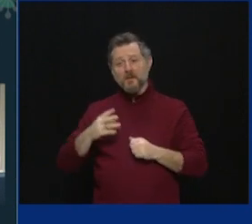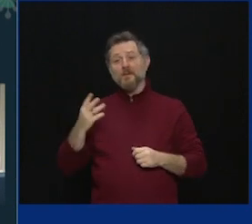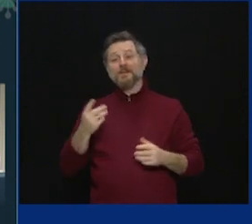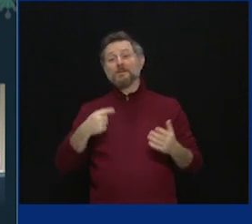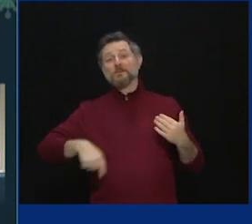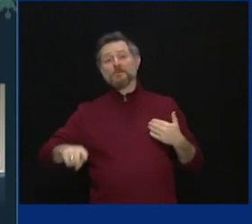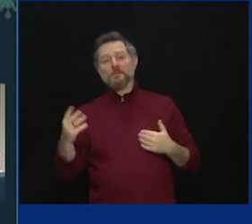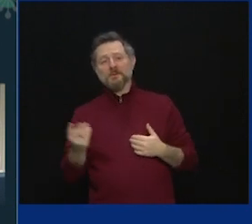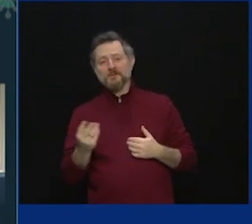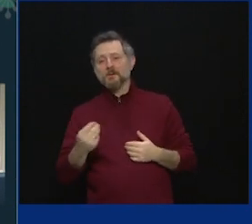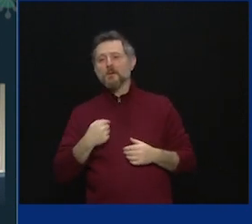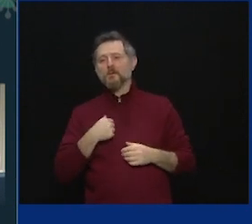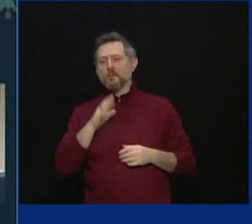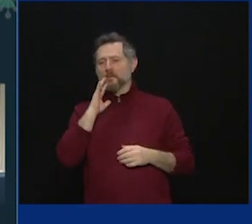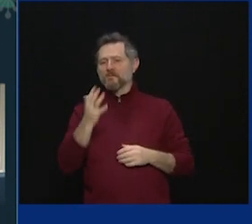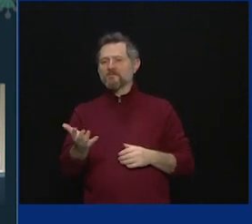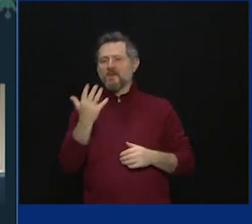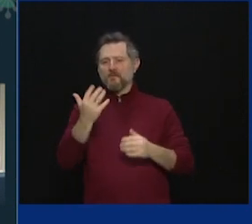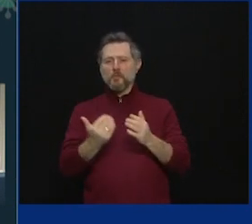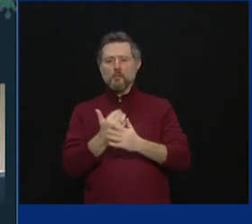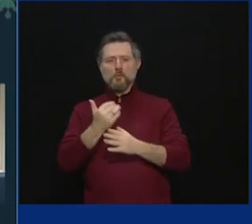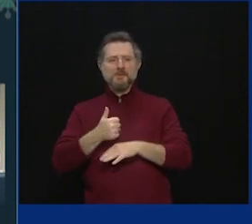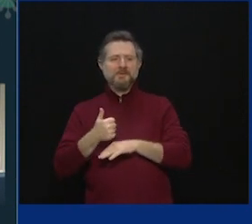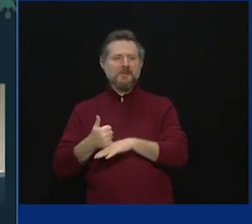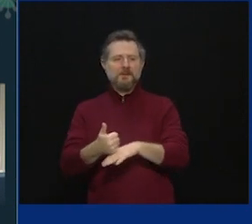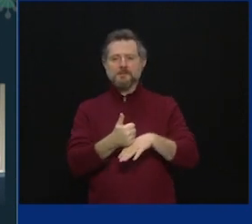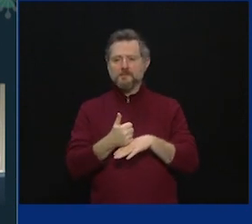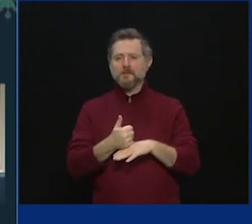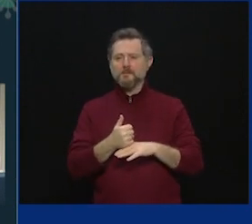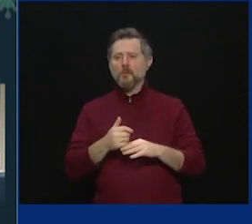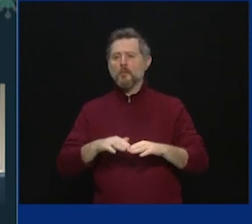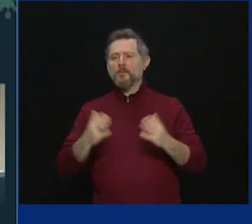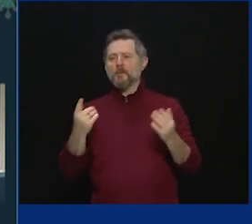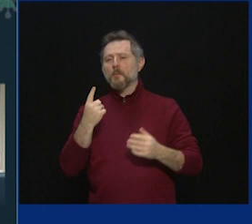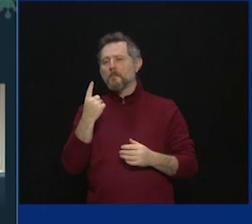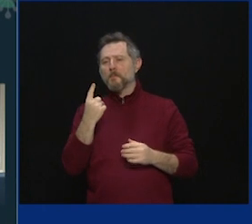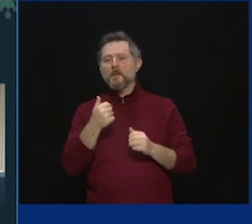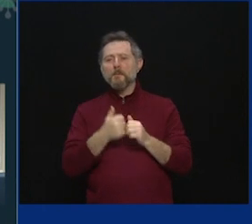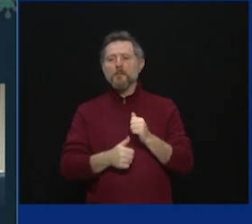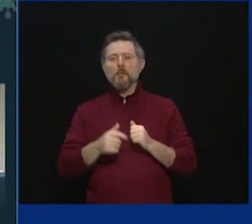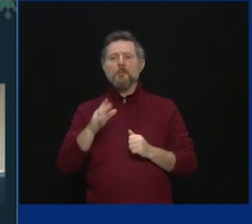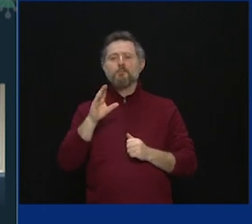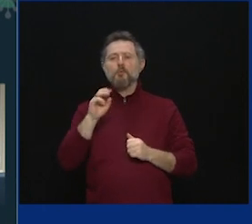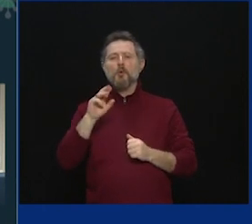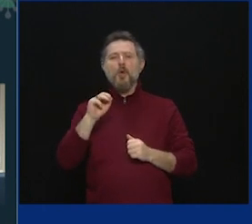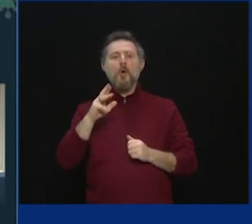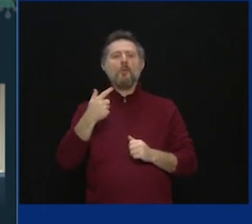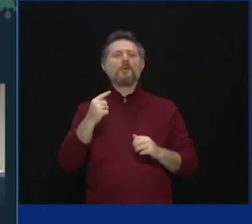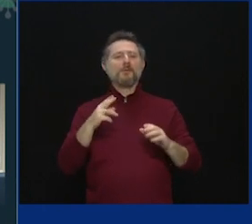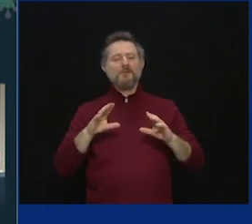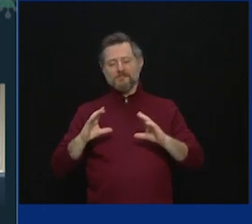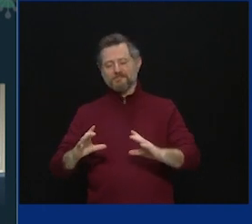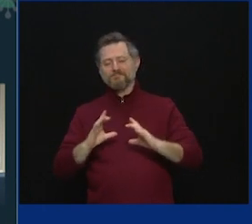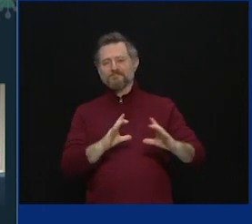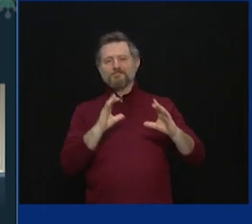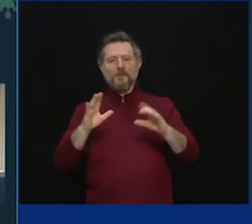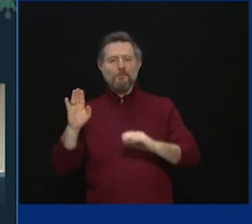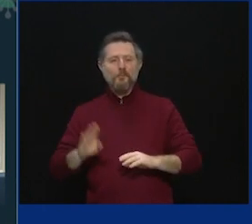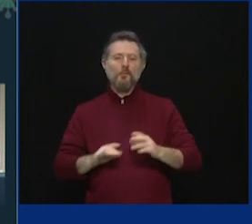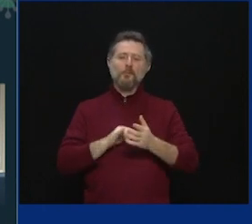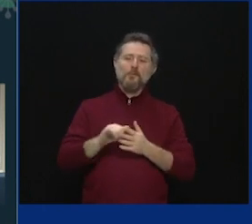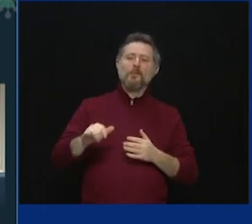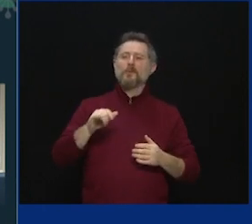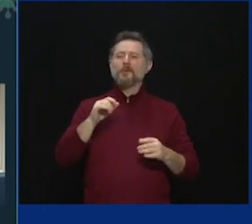announced 5 more testing sites that'll be opening, 1 per borough at this point. We're going to continue to ramp this up. Again, we launched